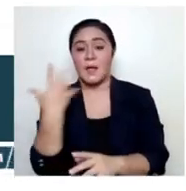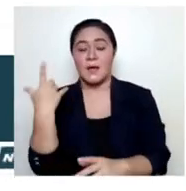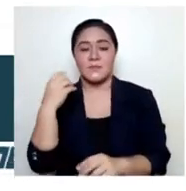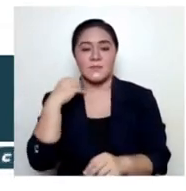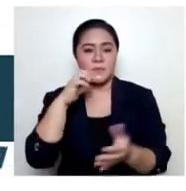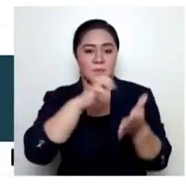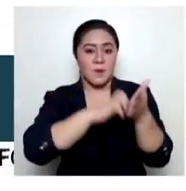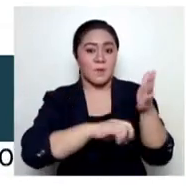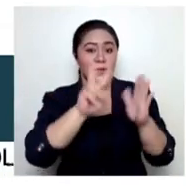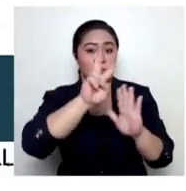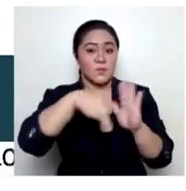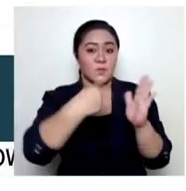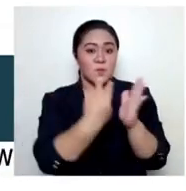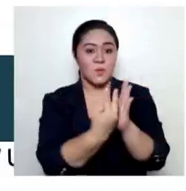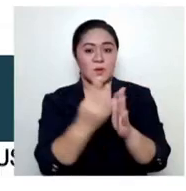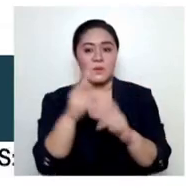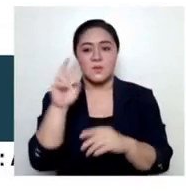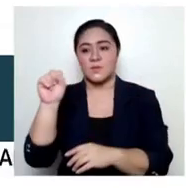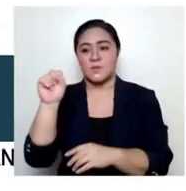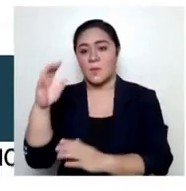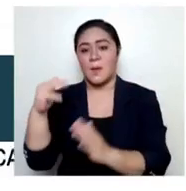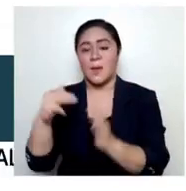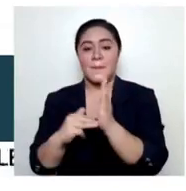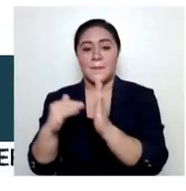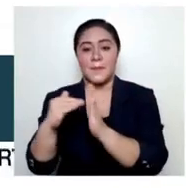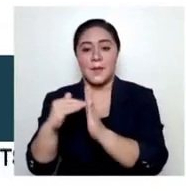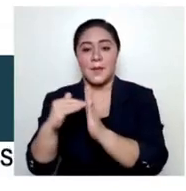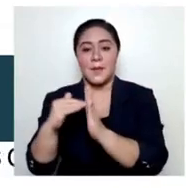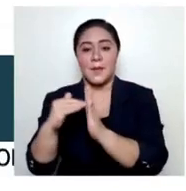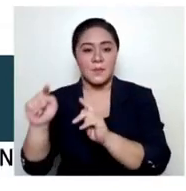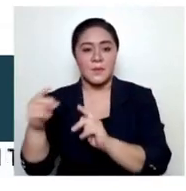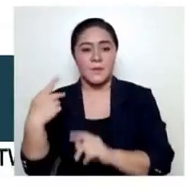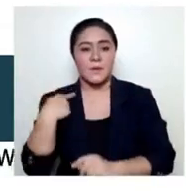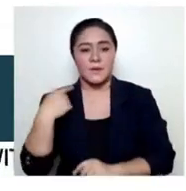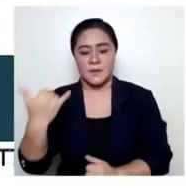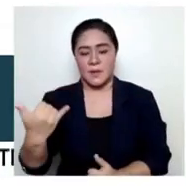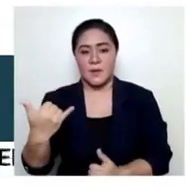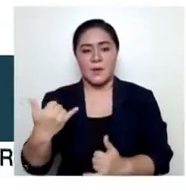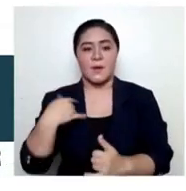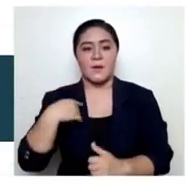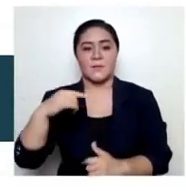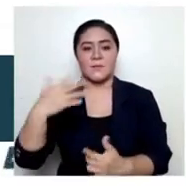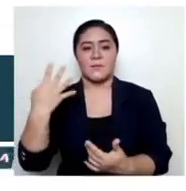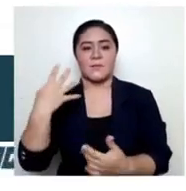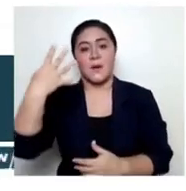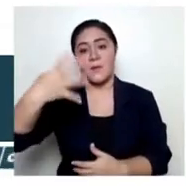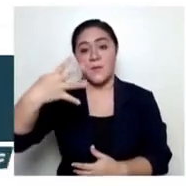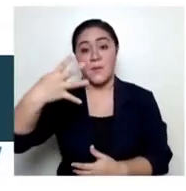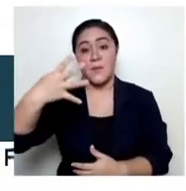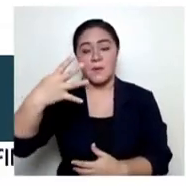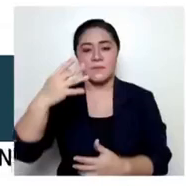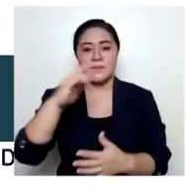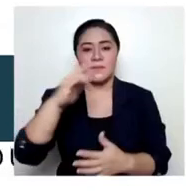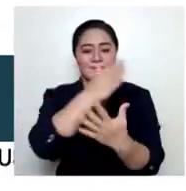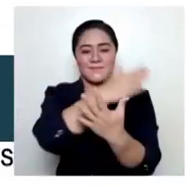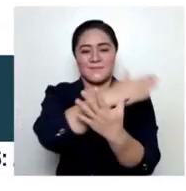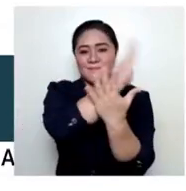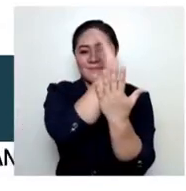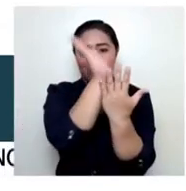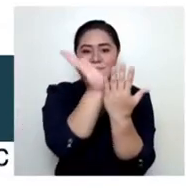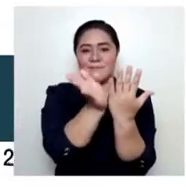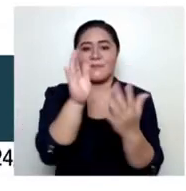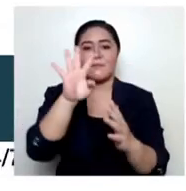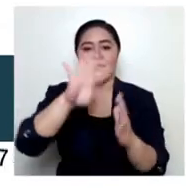ng panibagong manggagawa. Yung first shift, second shift, third shift tayo ngayon, magagawin natin fourth shift yung ating